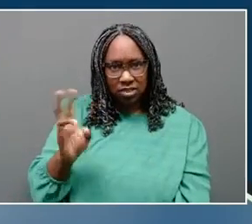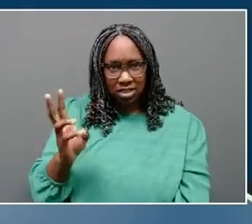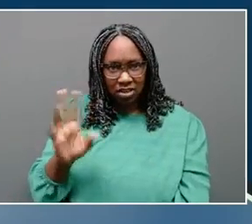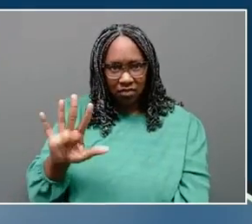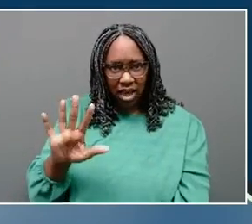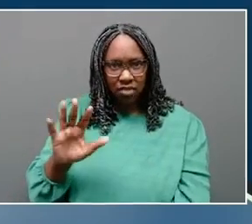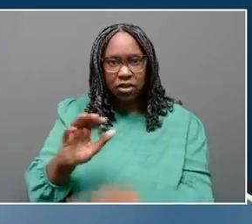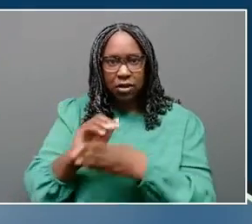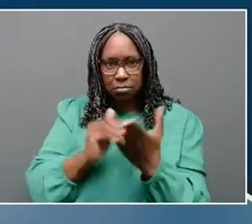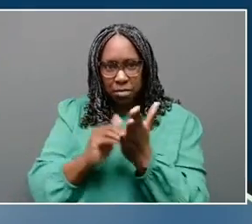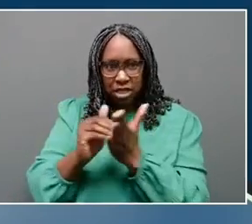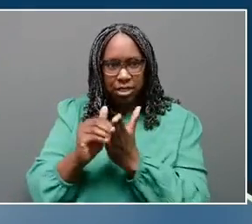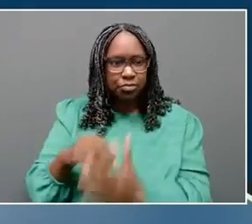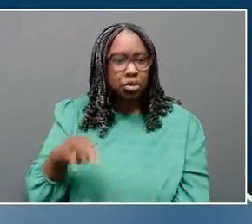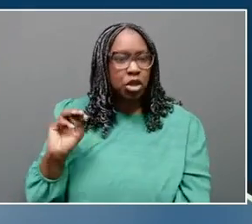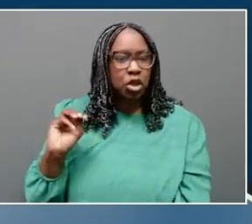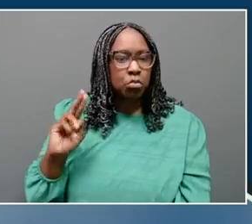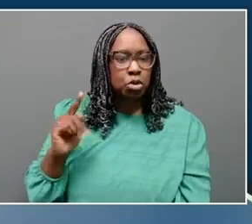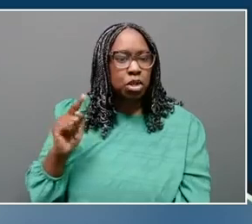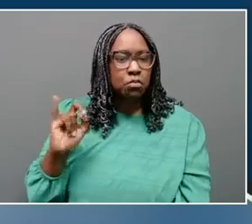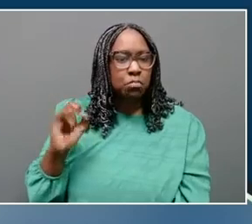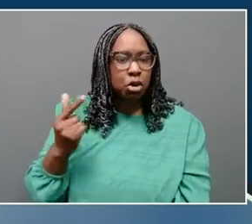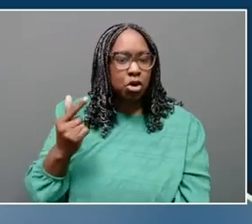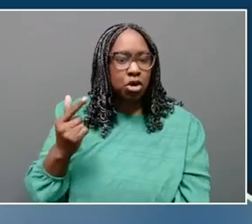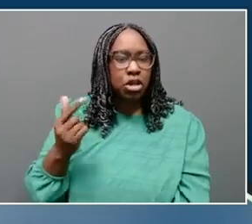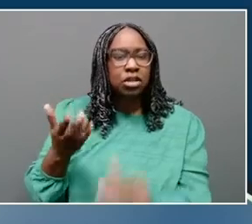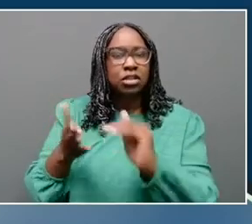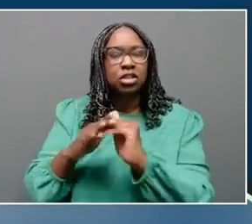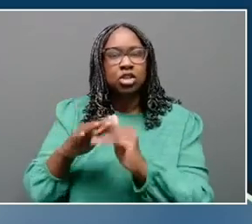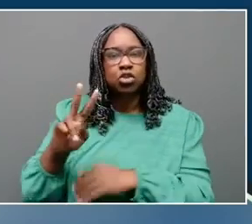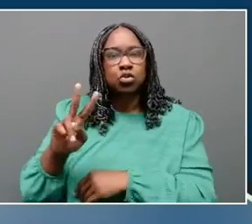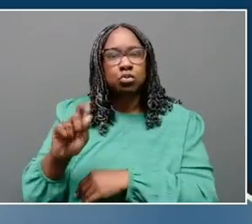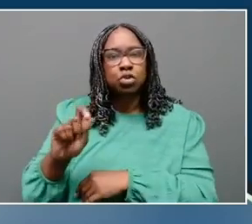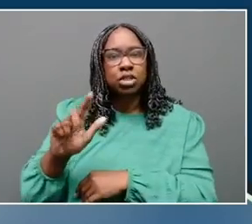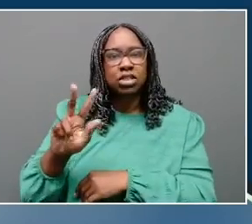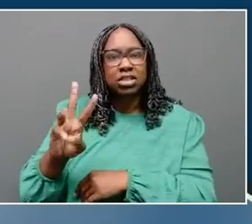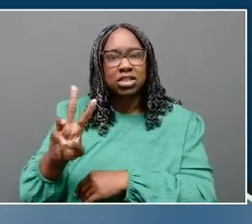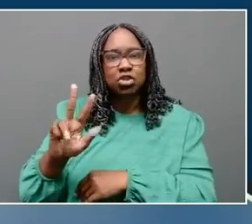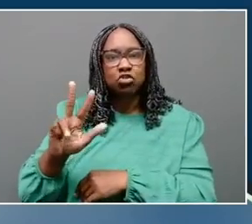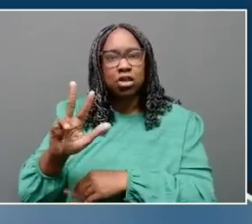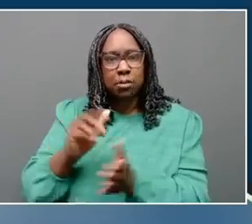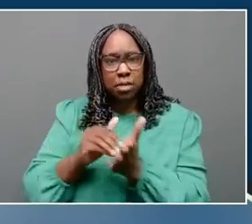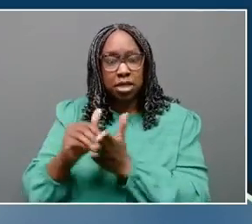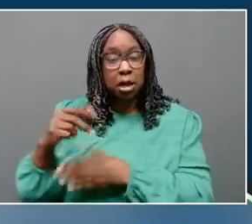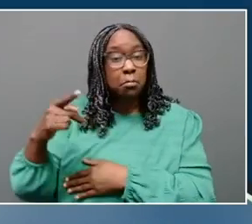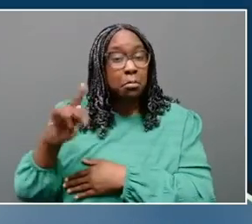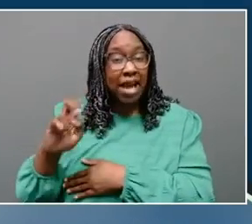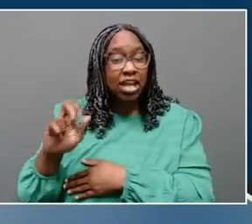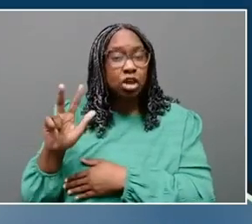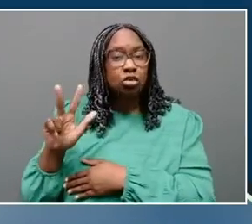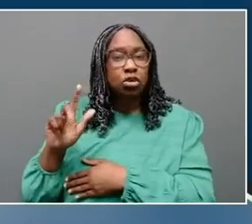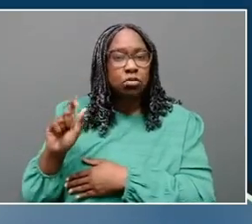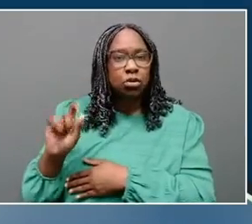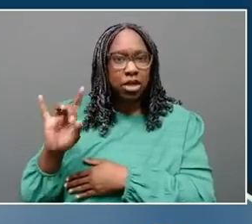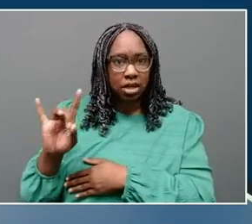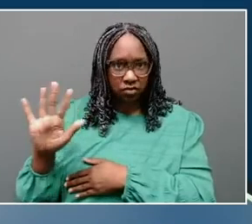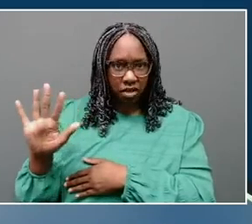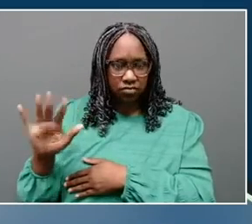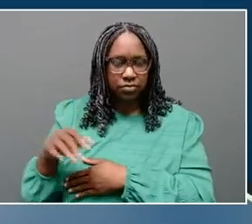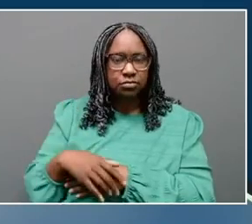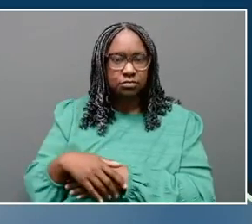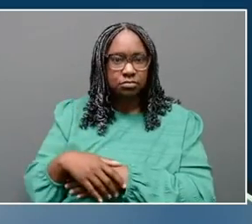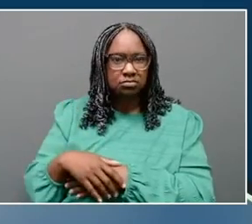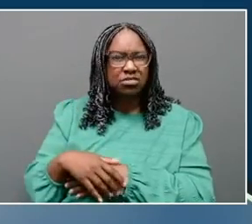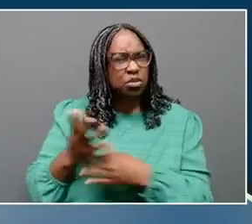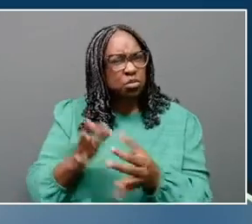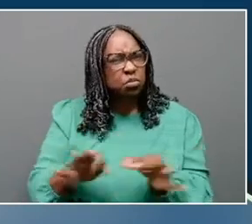million. Muhlenberg, an increase of $2.36 million. Pike, an increase of $3.85 million. These are important